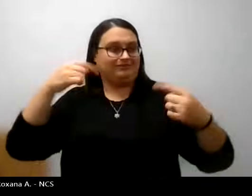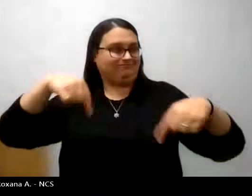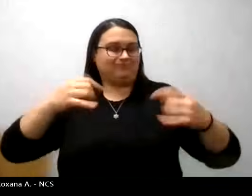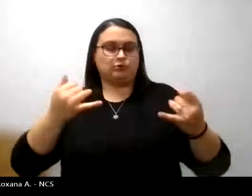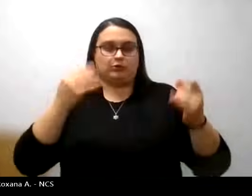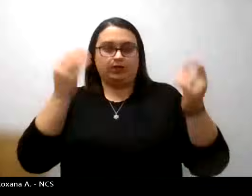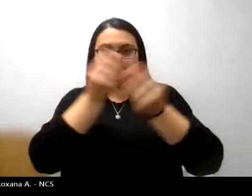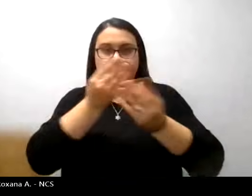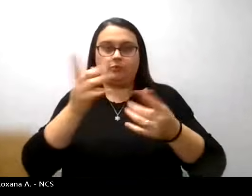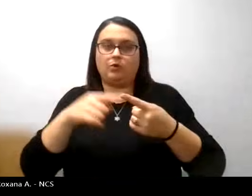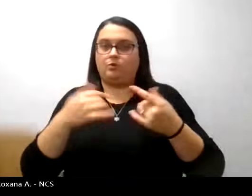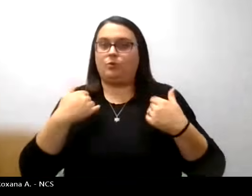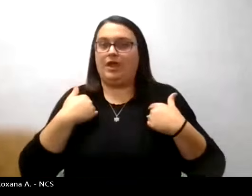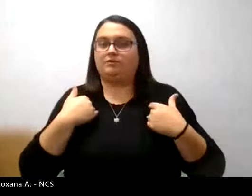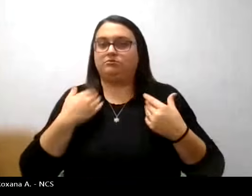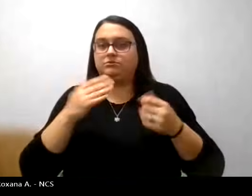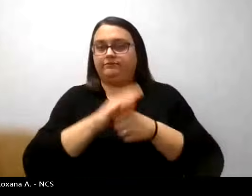when we did.